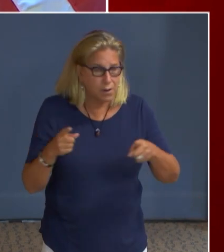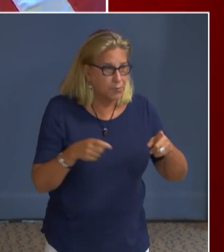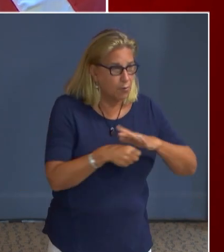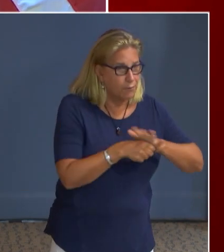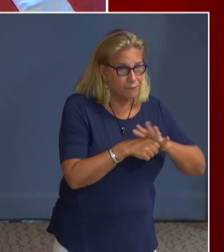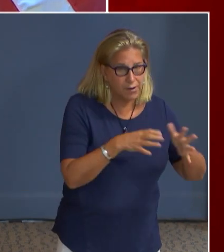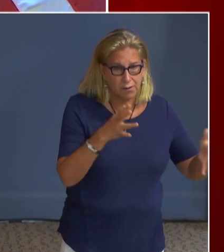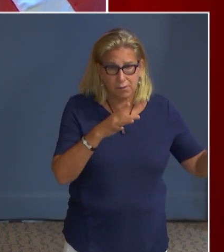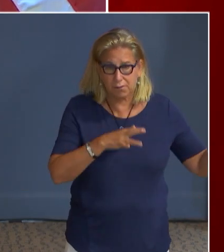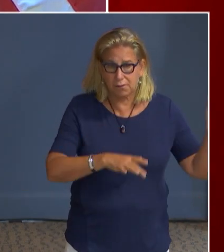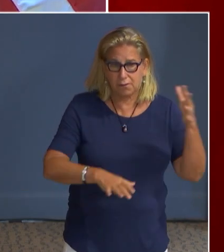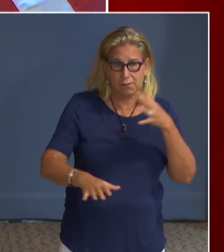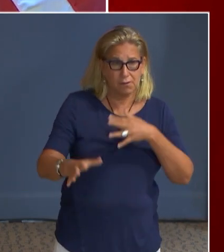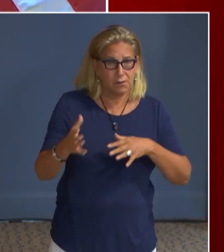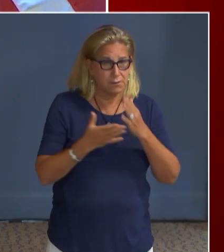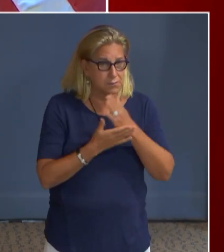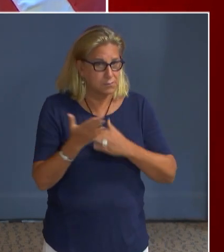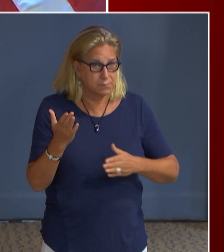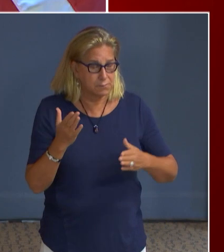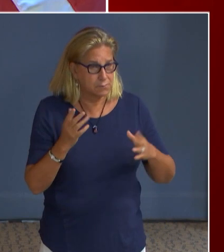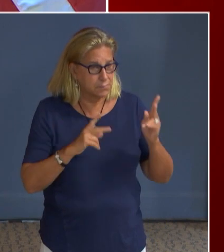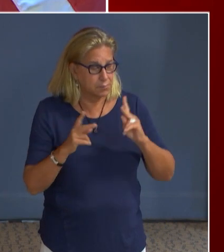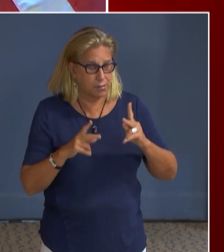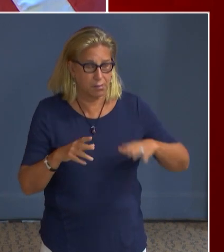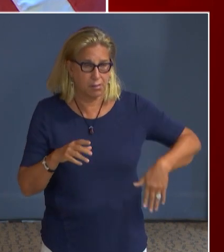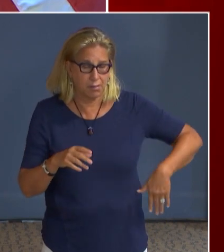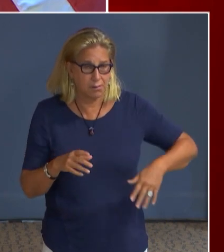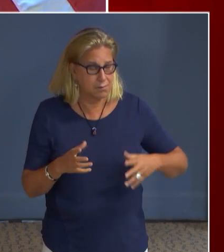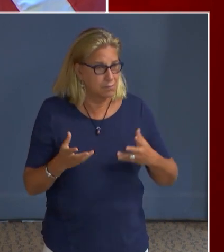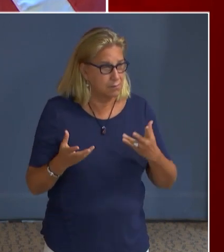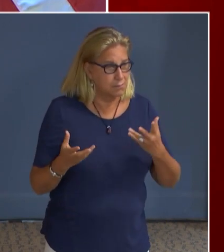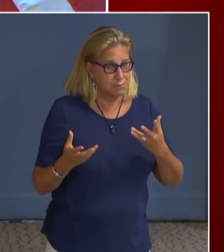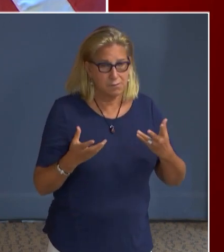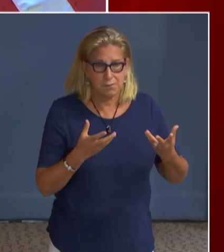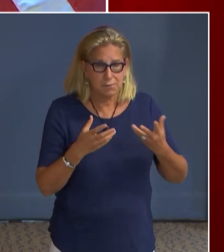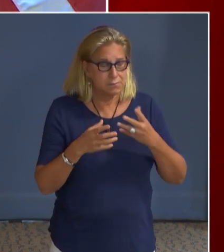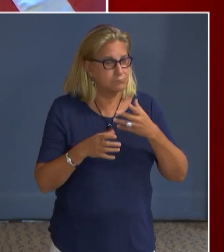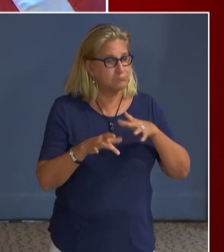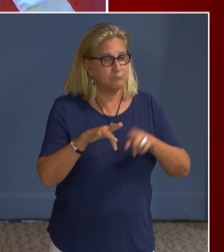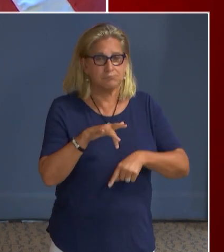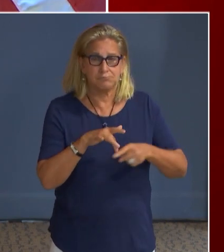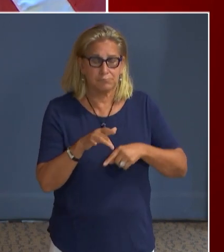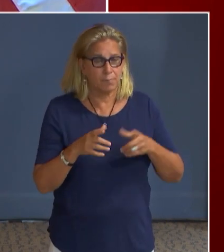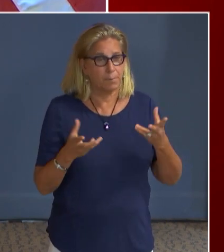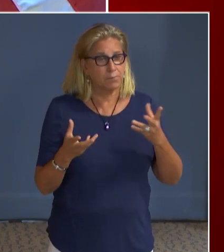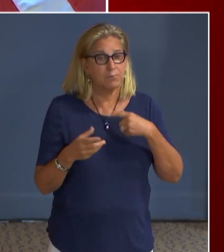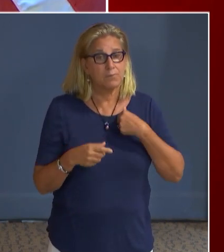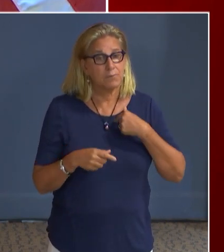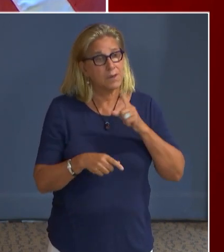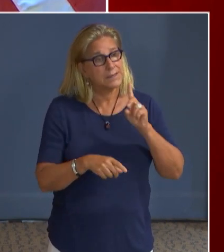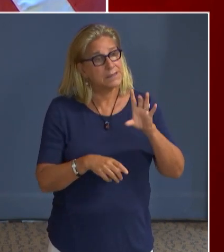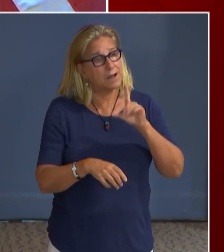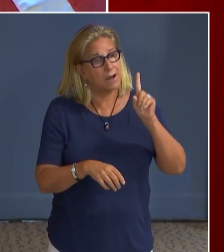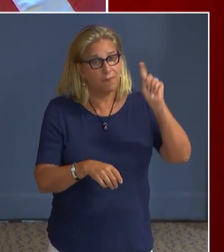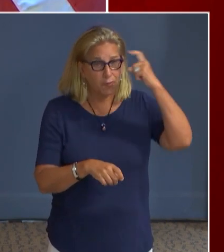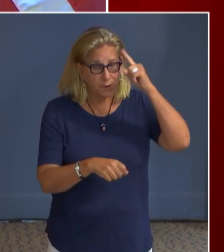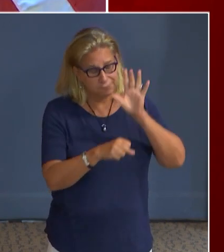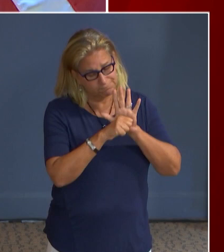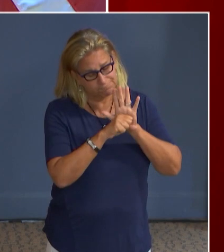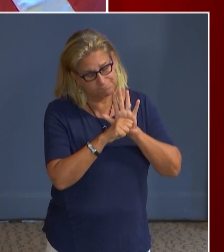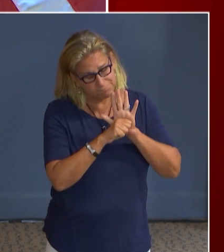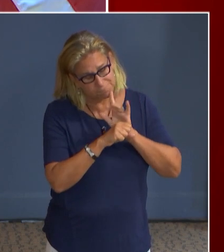paycheck or have any layoffs or cuts to service in DC government. So I want to